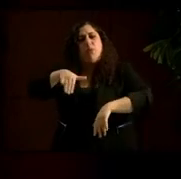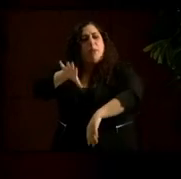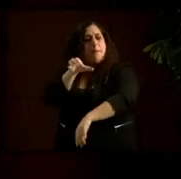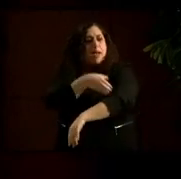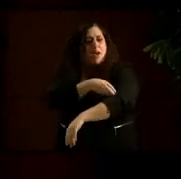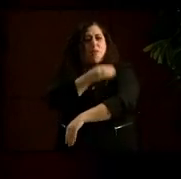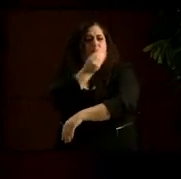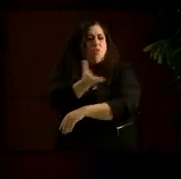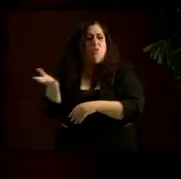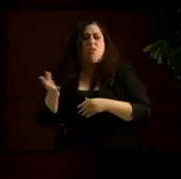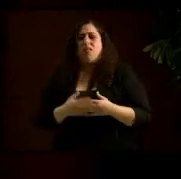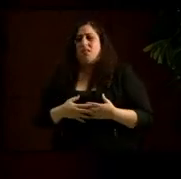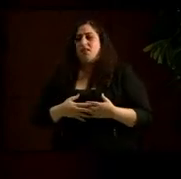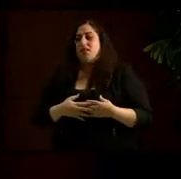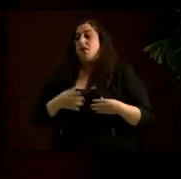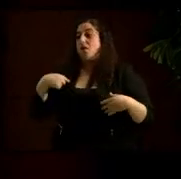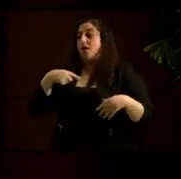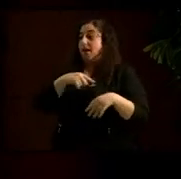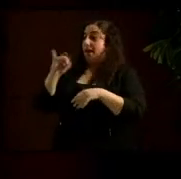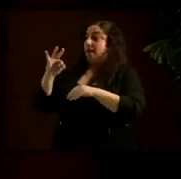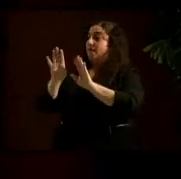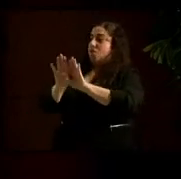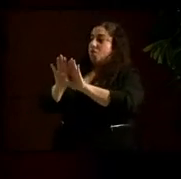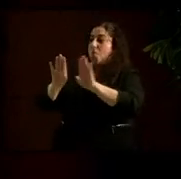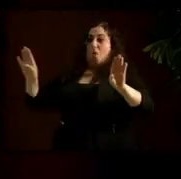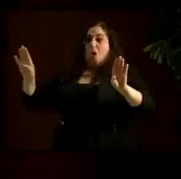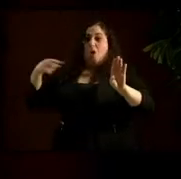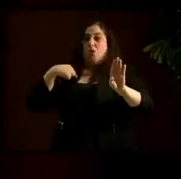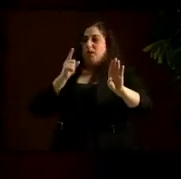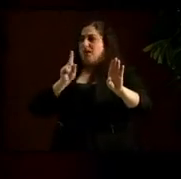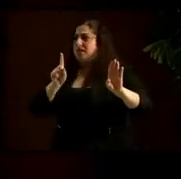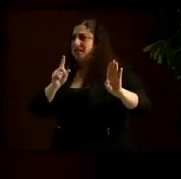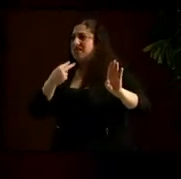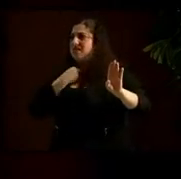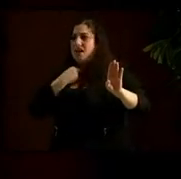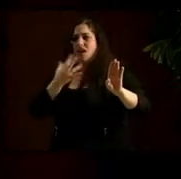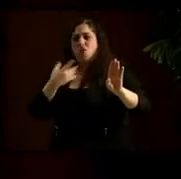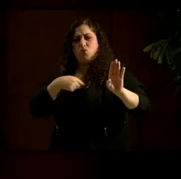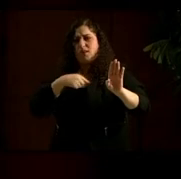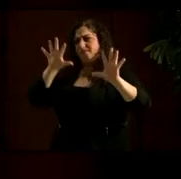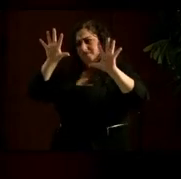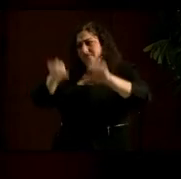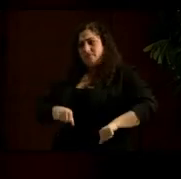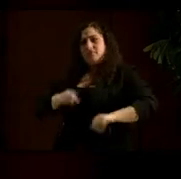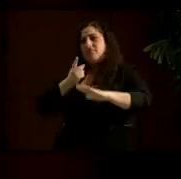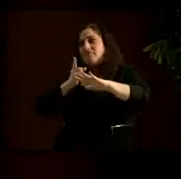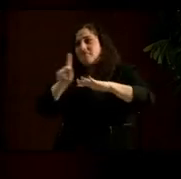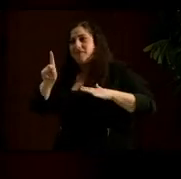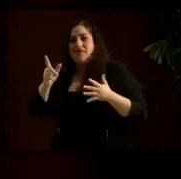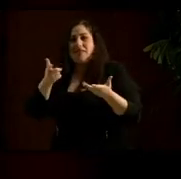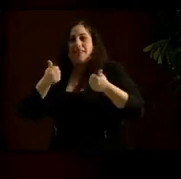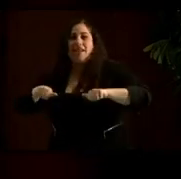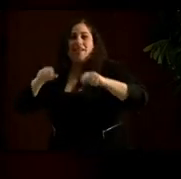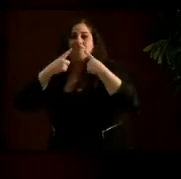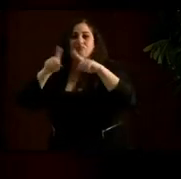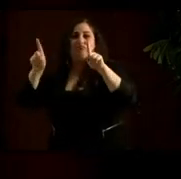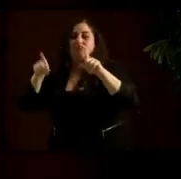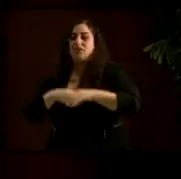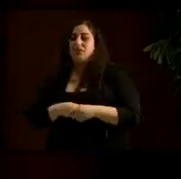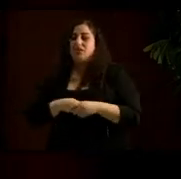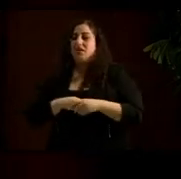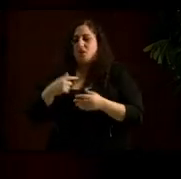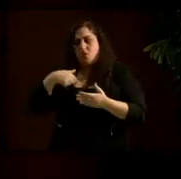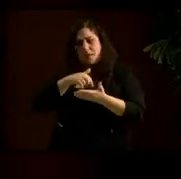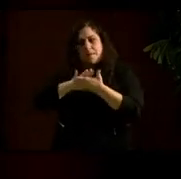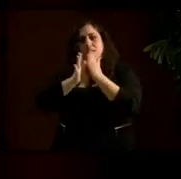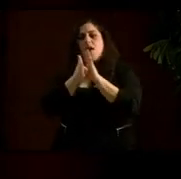we are a force to be reckoned with, and we discover that we are more connected and more in touch with the admirable aspects of